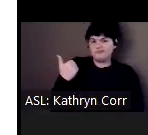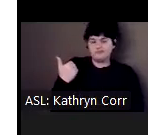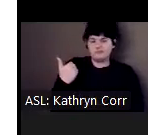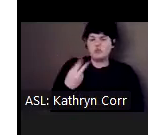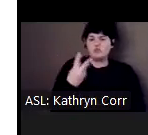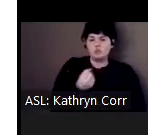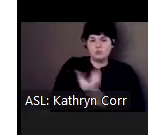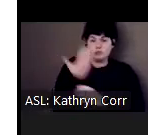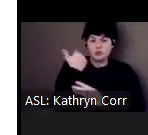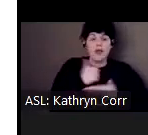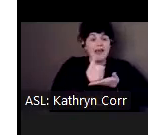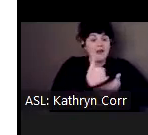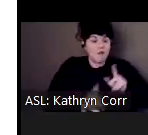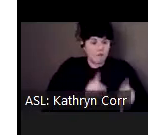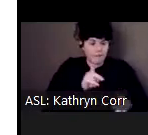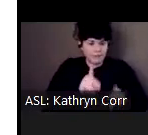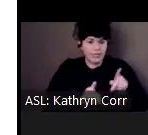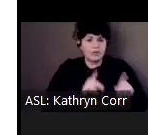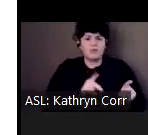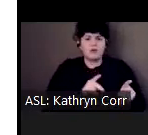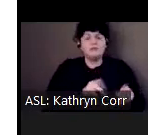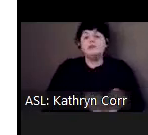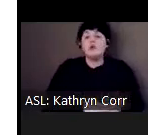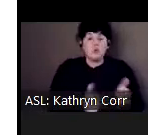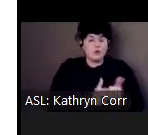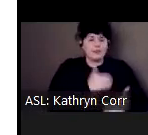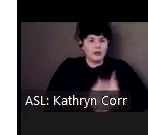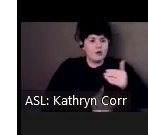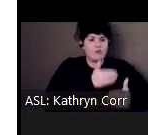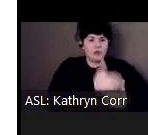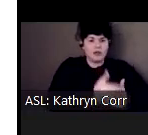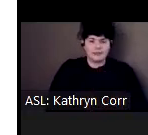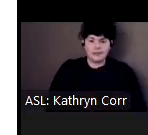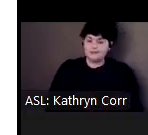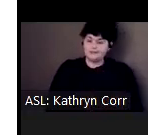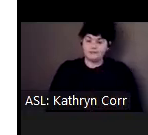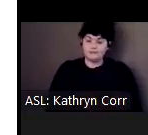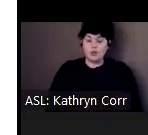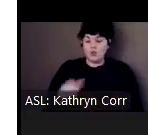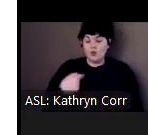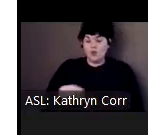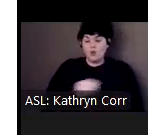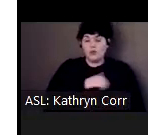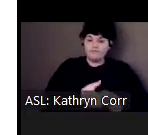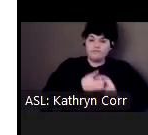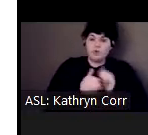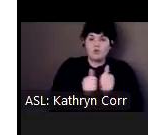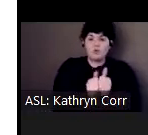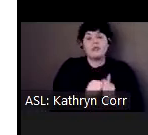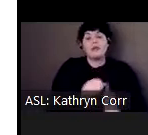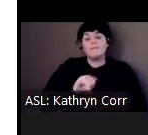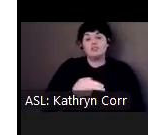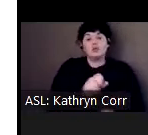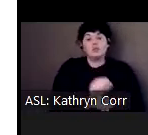go through this process. And it's been a great partnership with Michigan Works Great Lakes Bay region. Not all